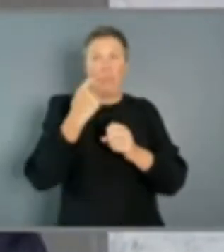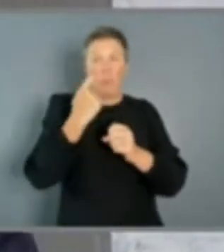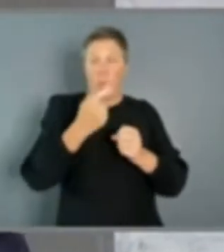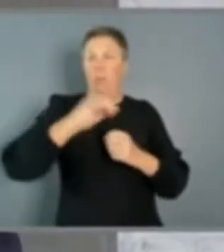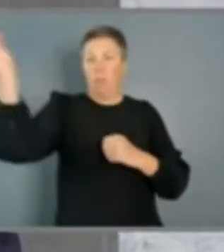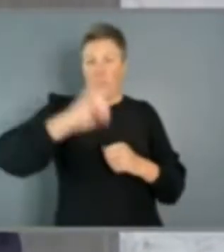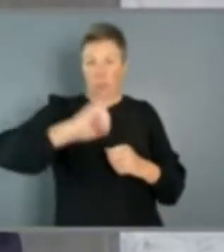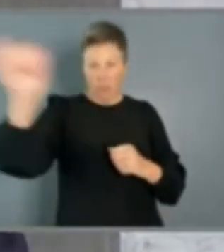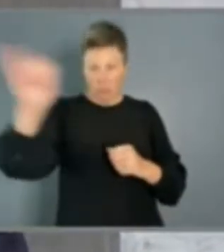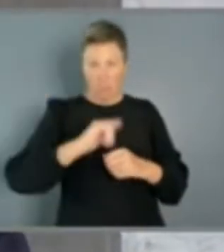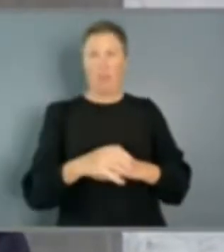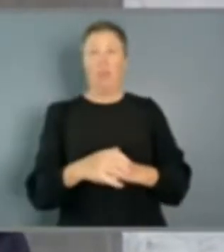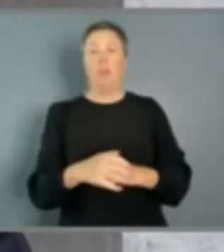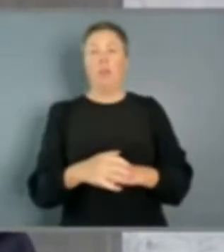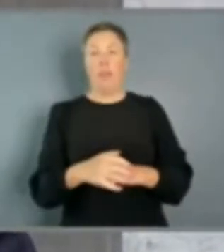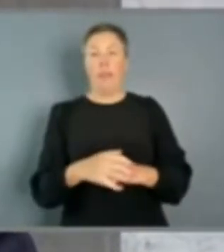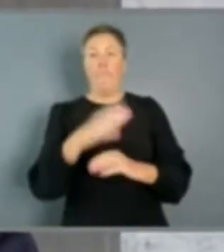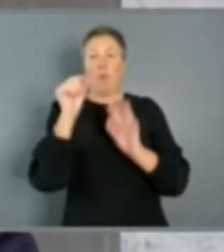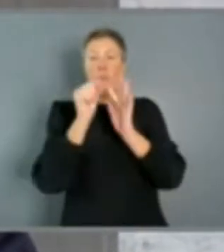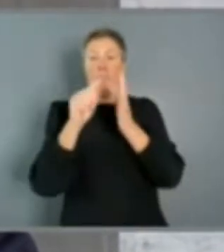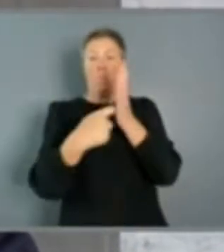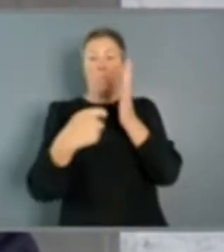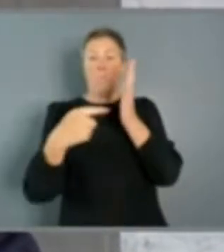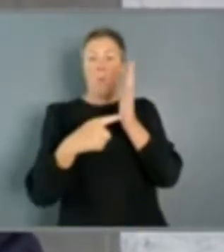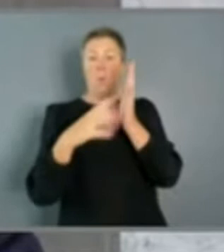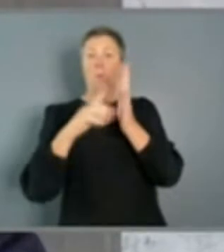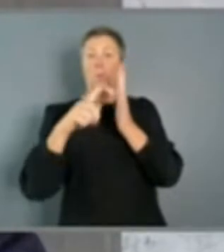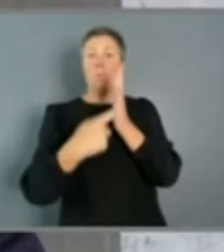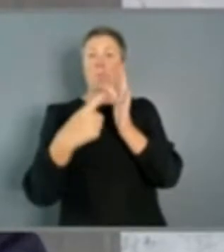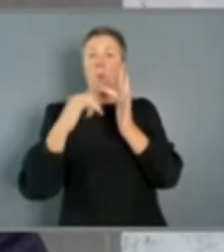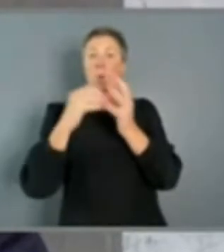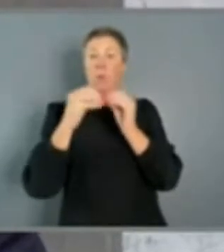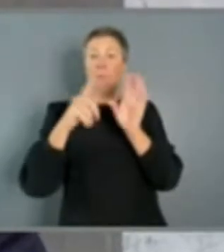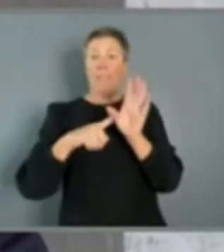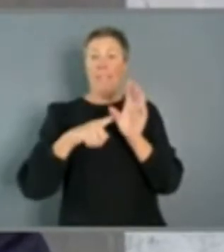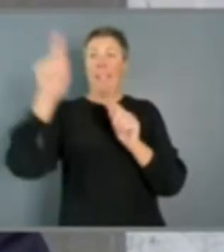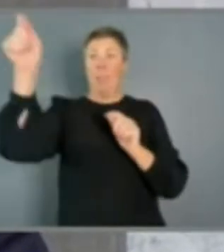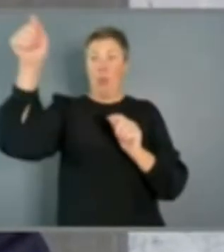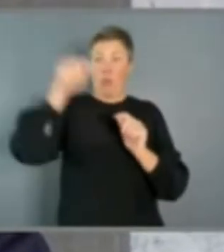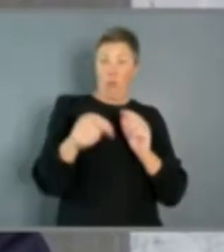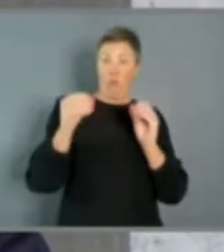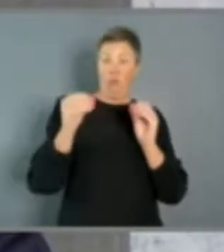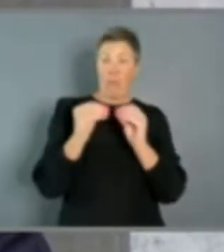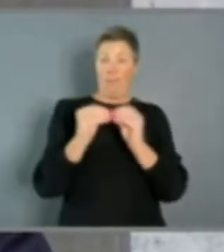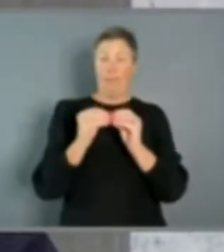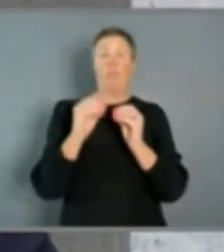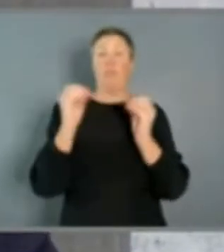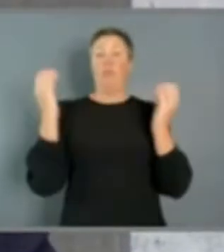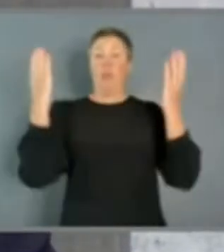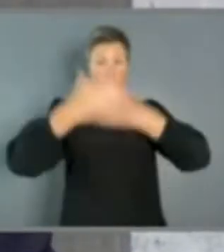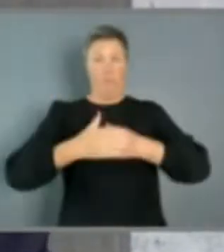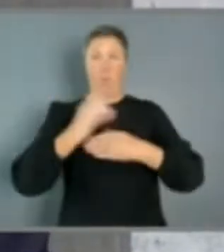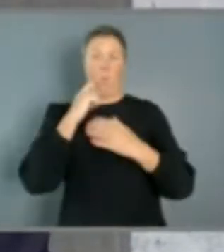1/4 from flights from Port Moresby to Brisbane effective at midnight tonight. We will be suspending all outbound